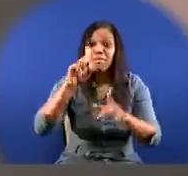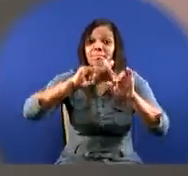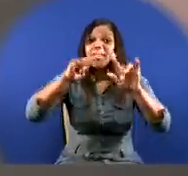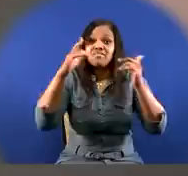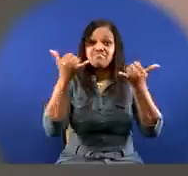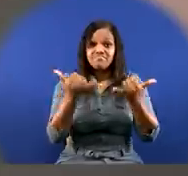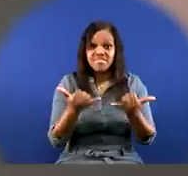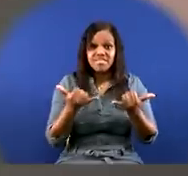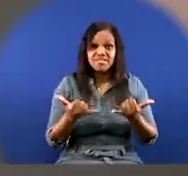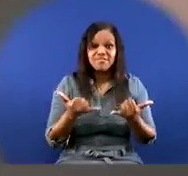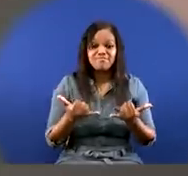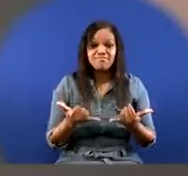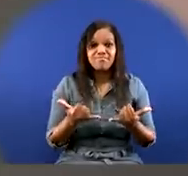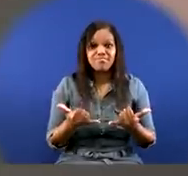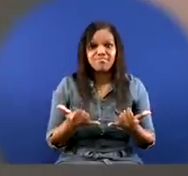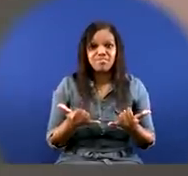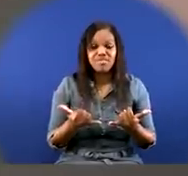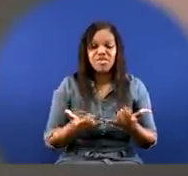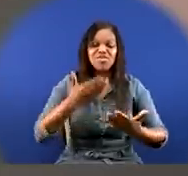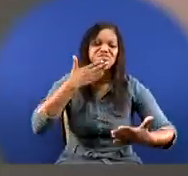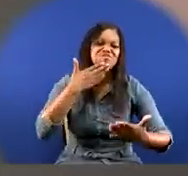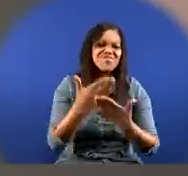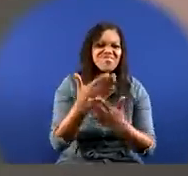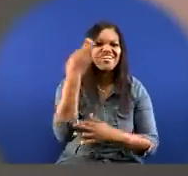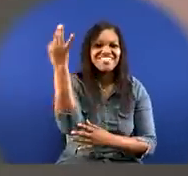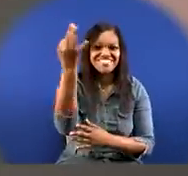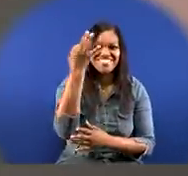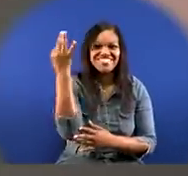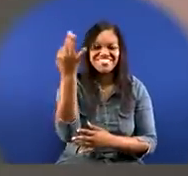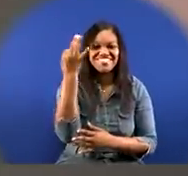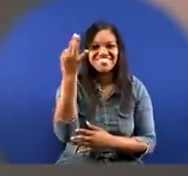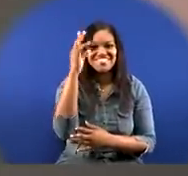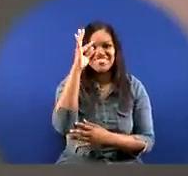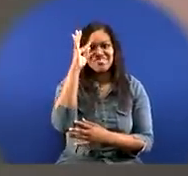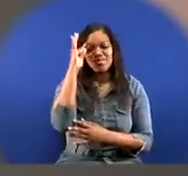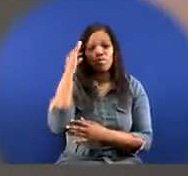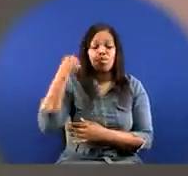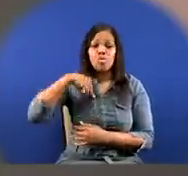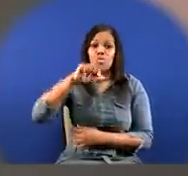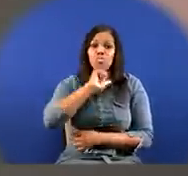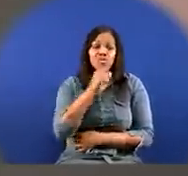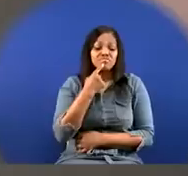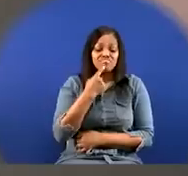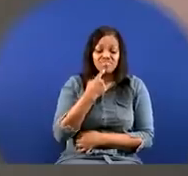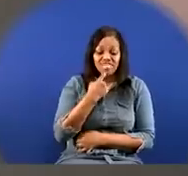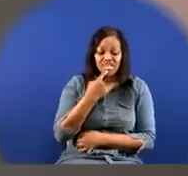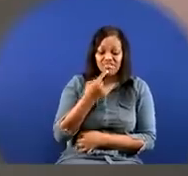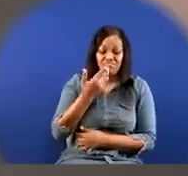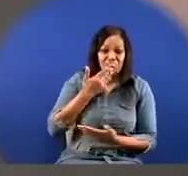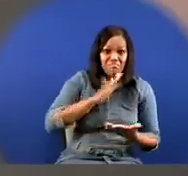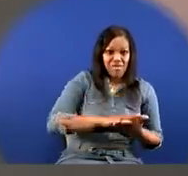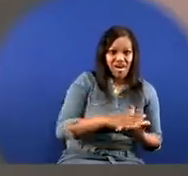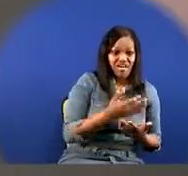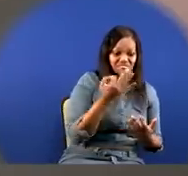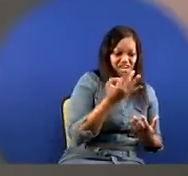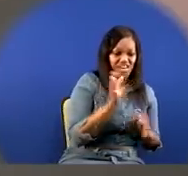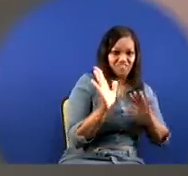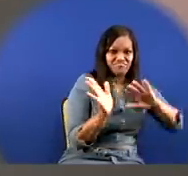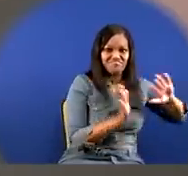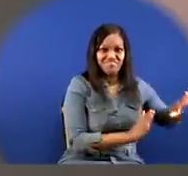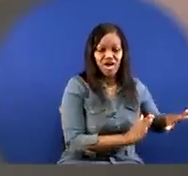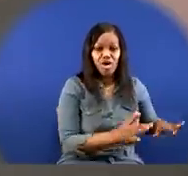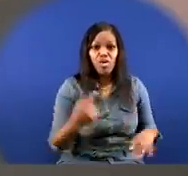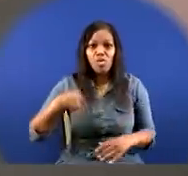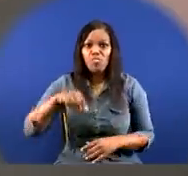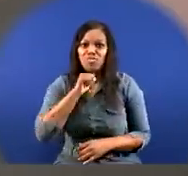today, Good Friday, we don't even call it Bad Friday.